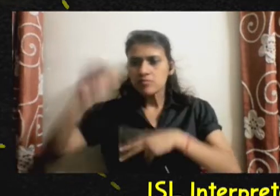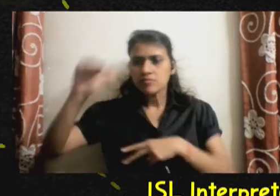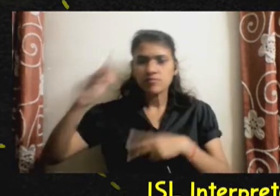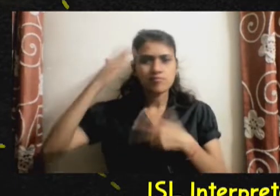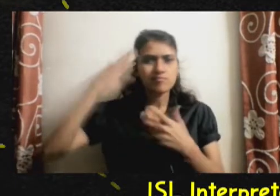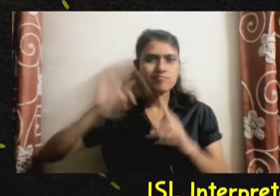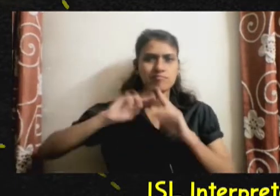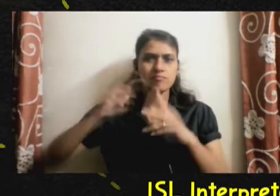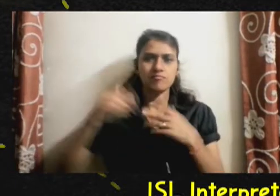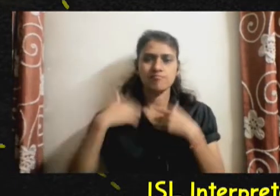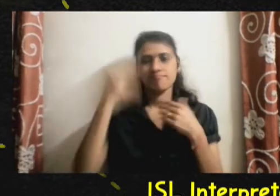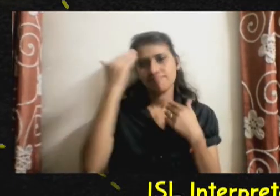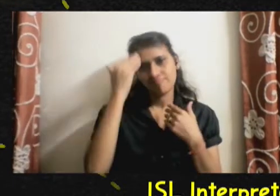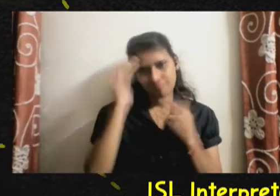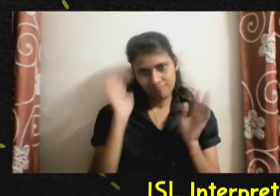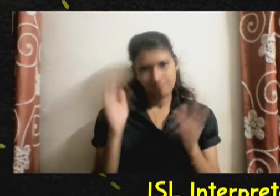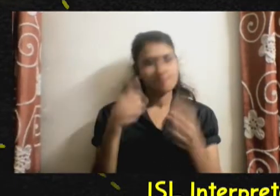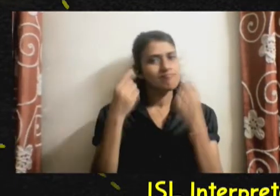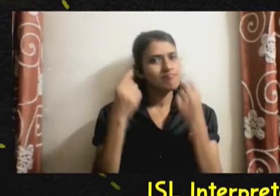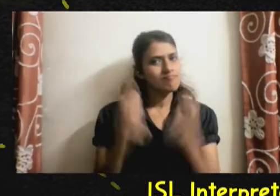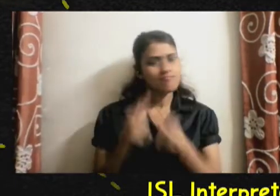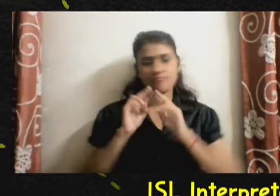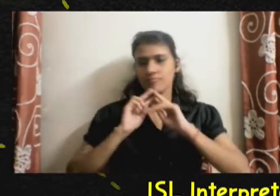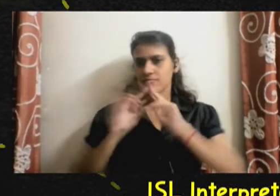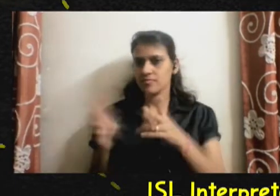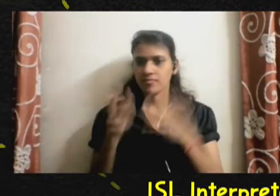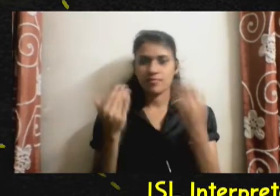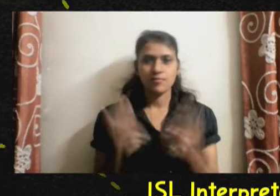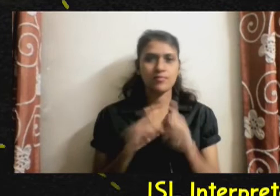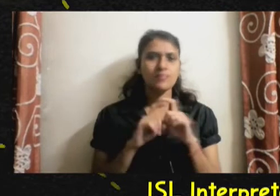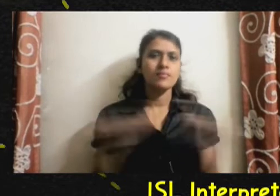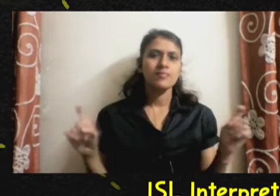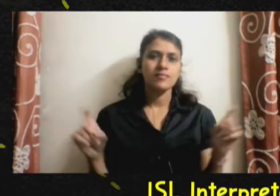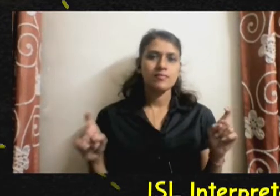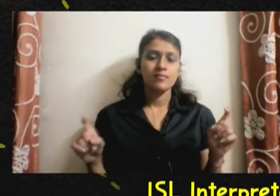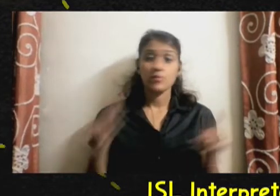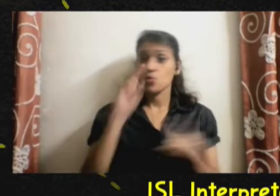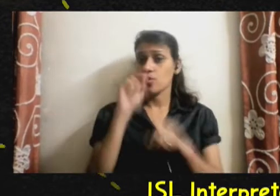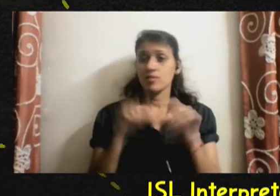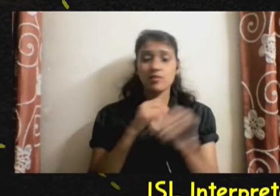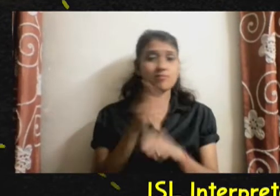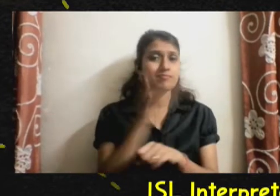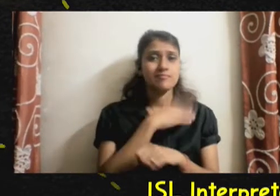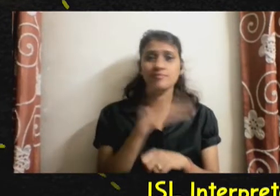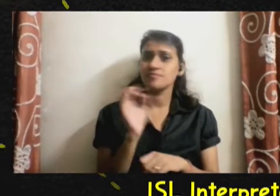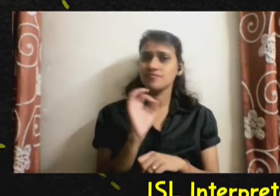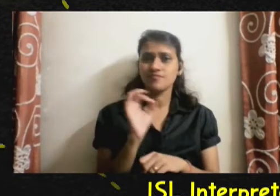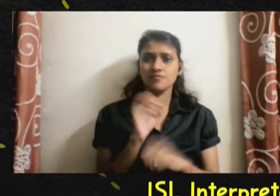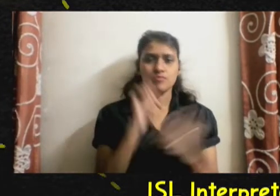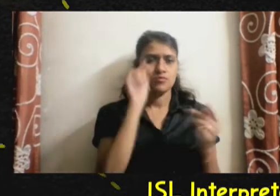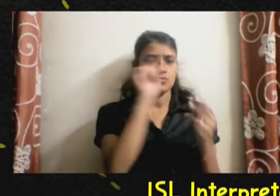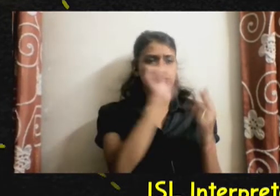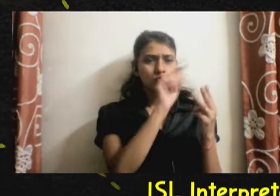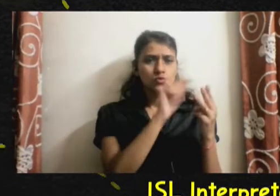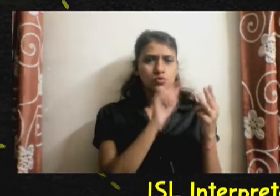know almost immediately what needs to be done, and can give, say, bullet points of what